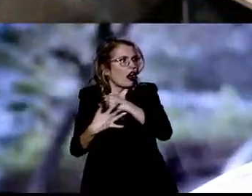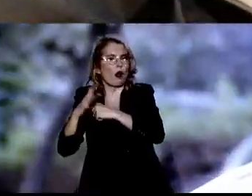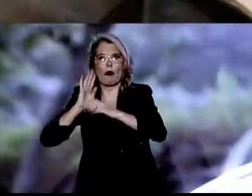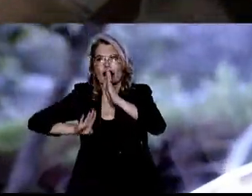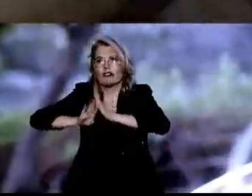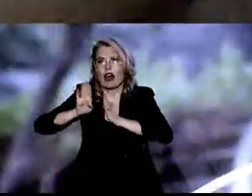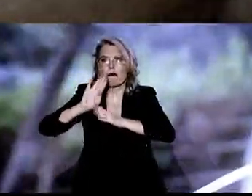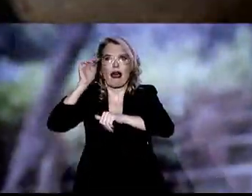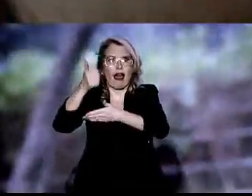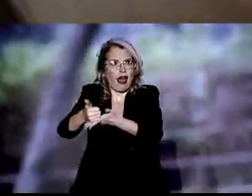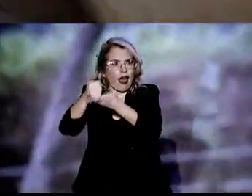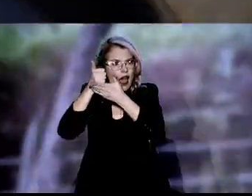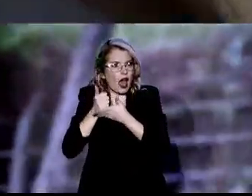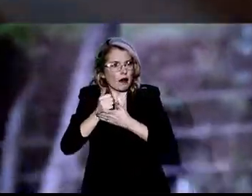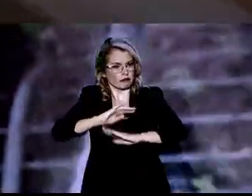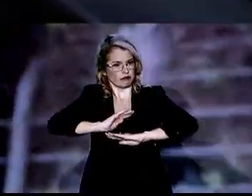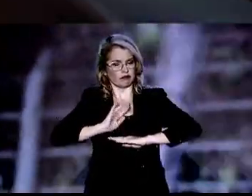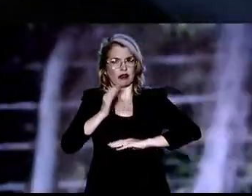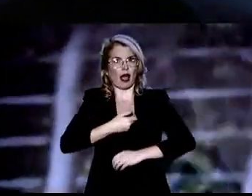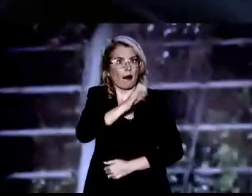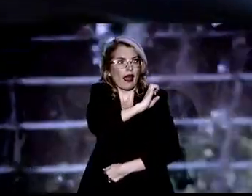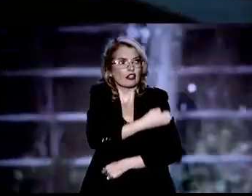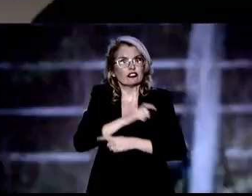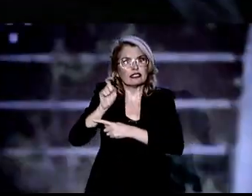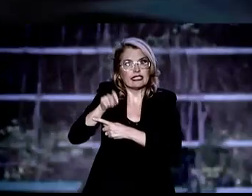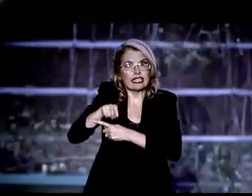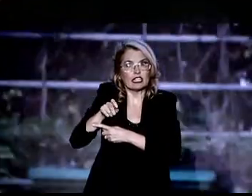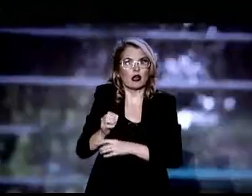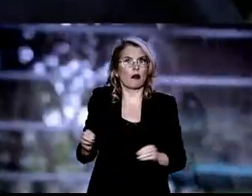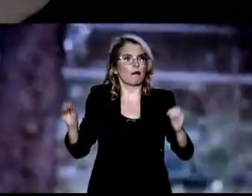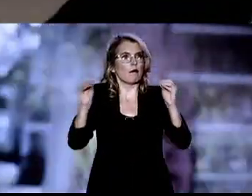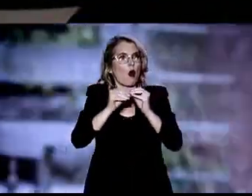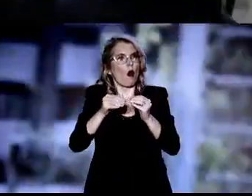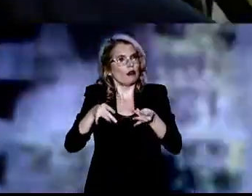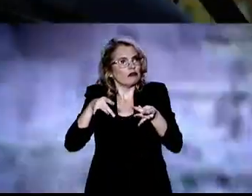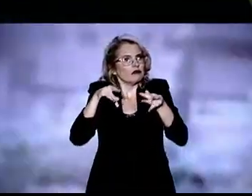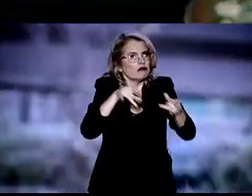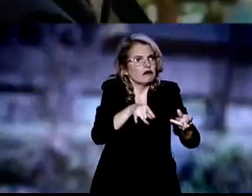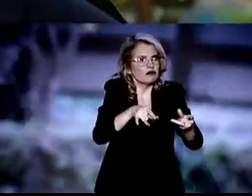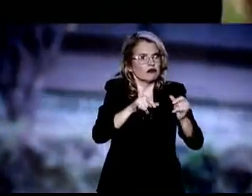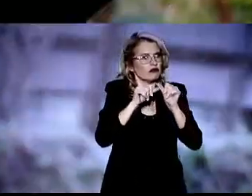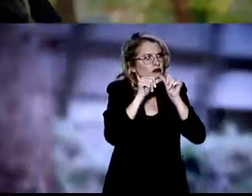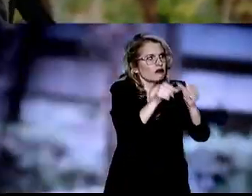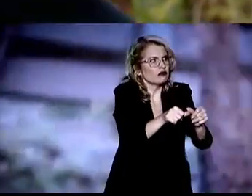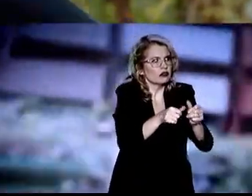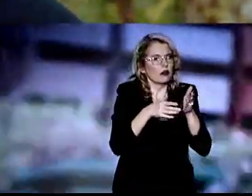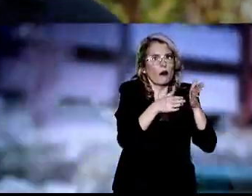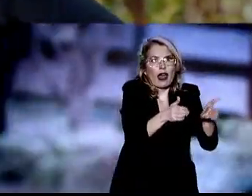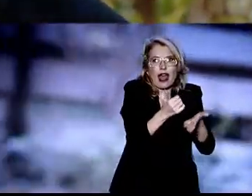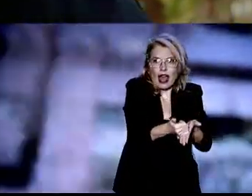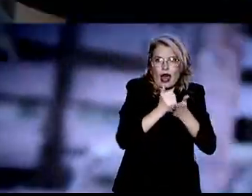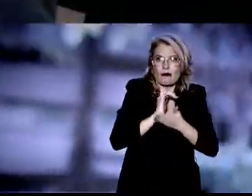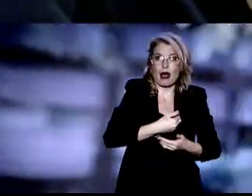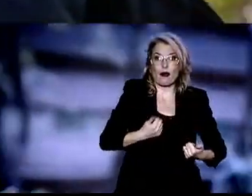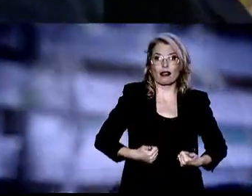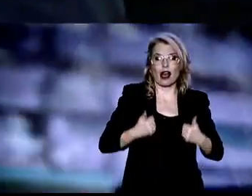developing to help us meet our energy needs in a more sustainable way, with solutions that make our